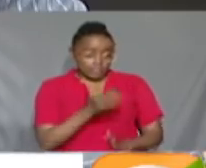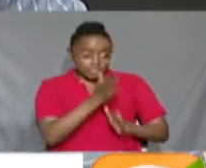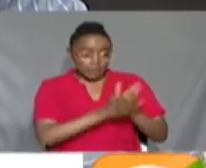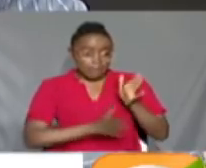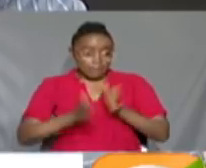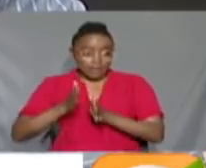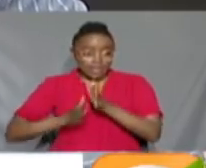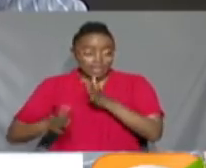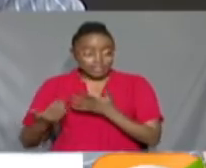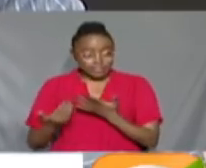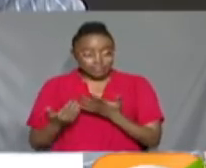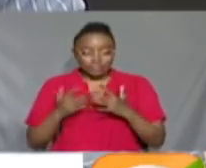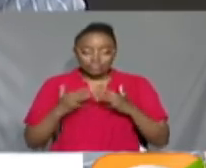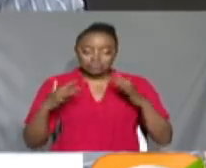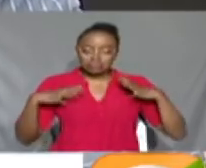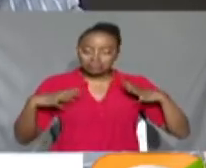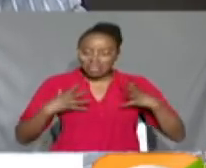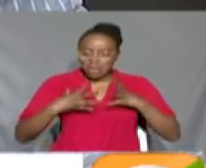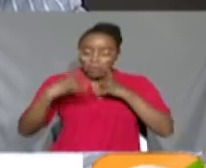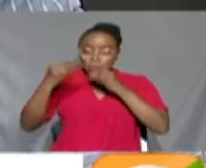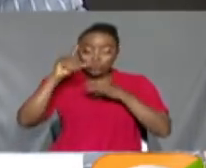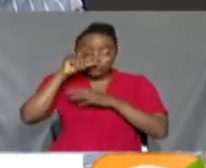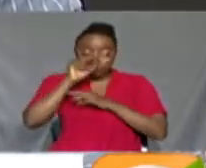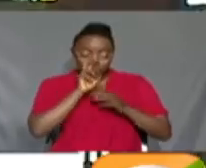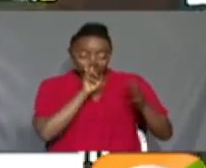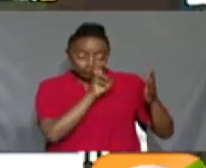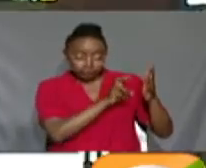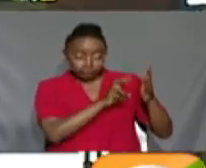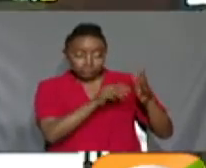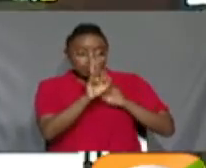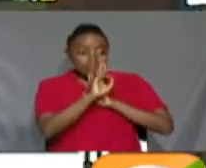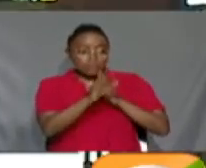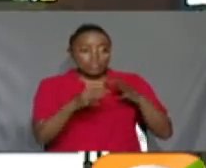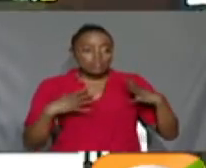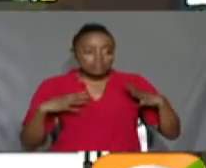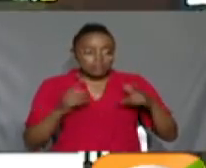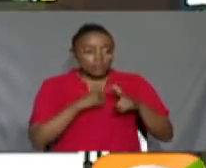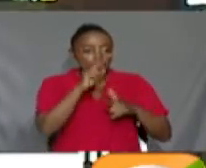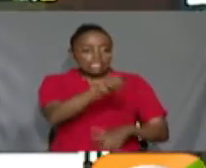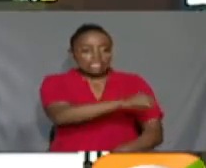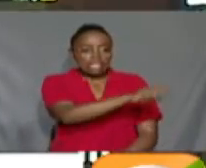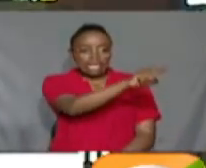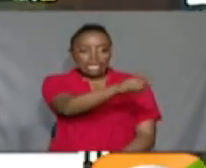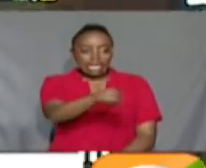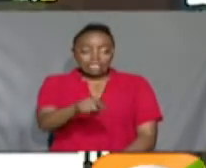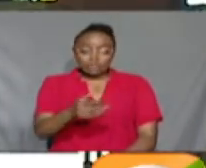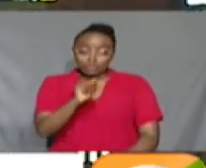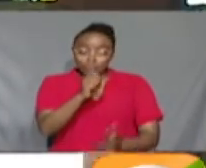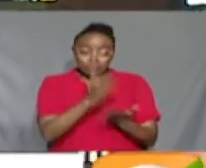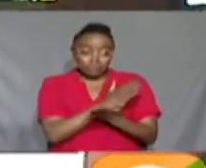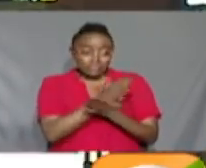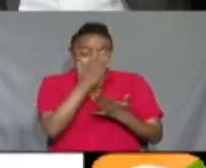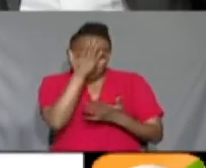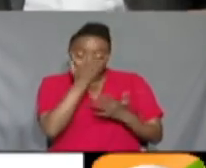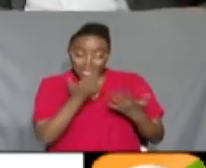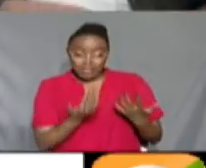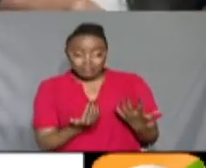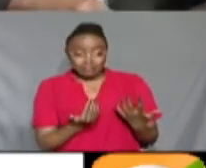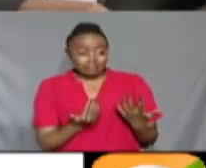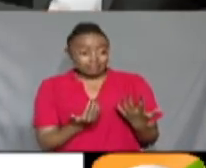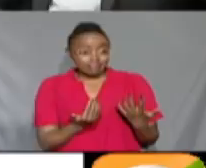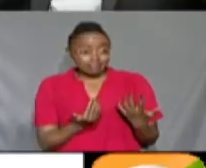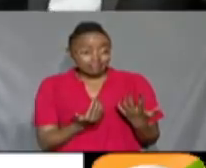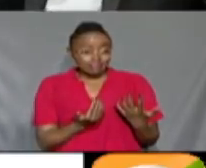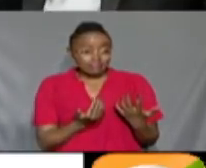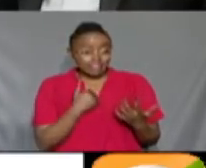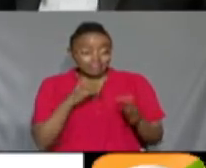a retreat to Mombasa to look at the report, but then that retreat was hurriedly cancelled. Are you able to share with us why? We've had some sort